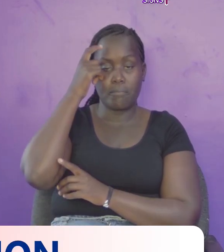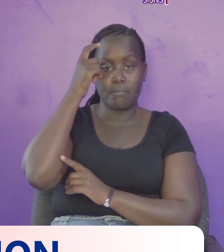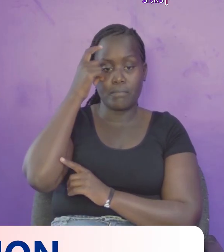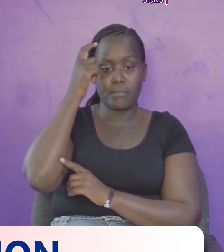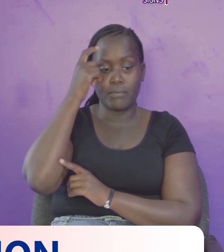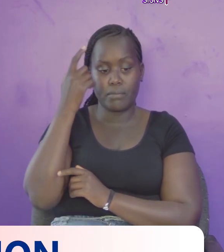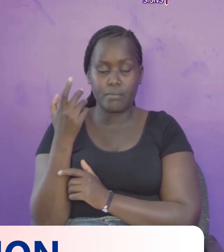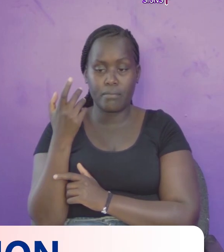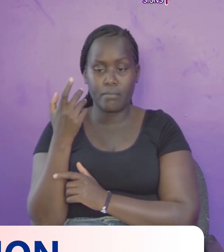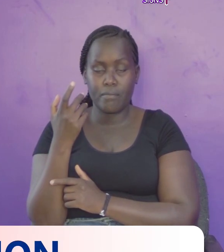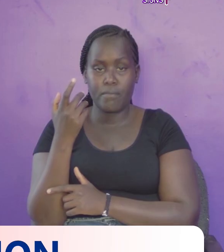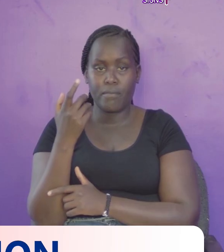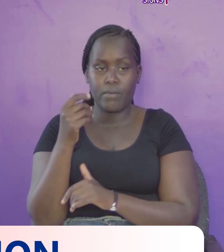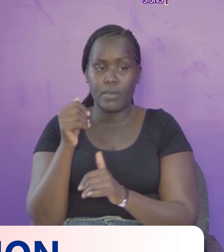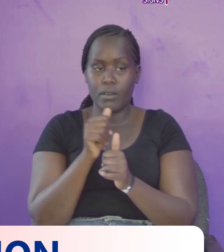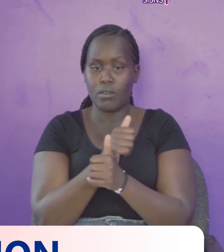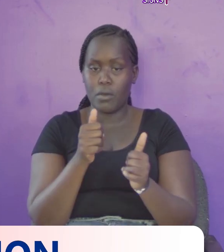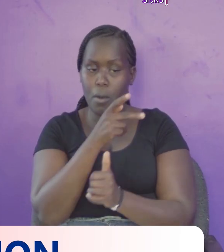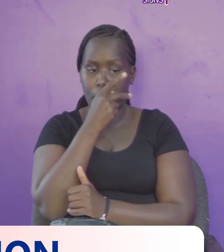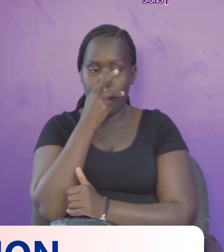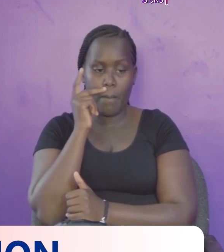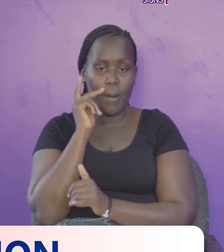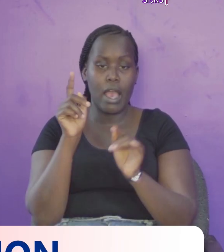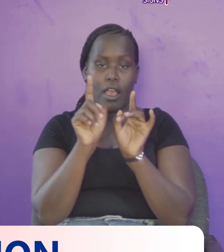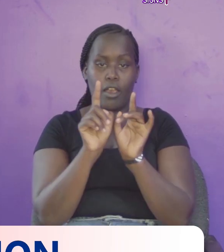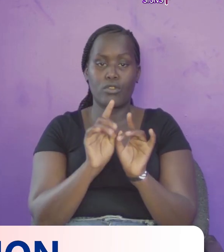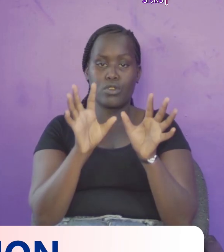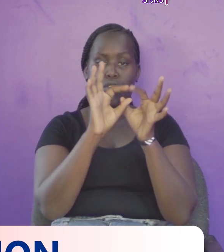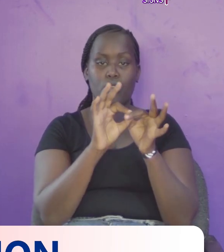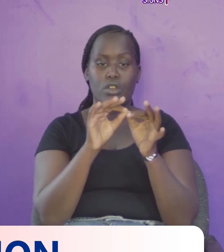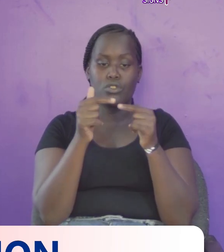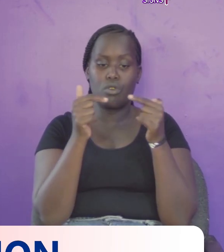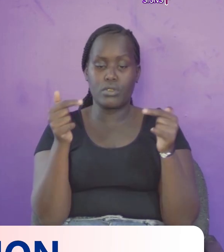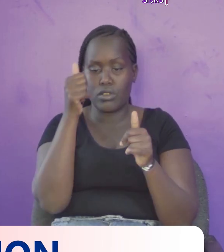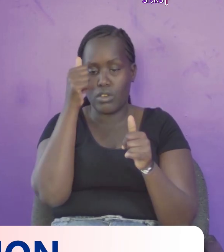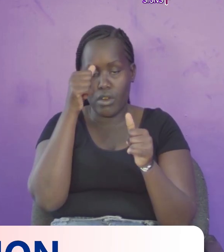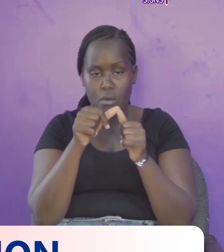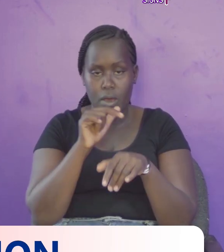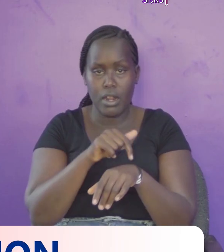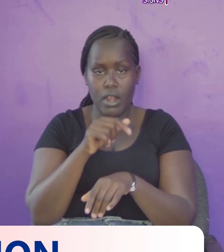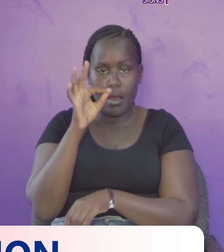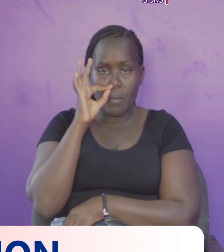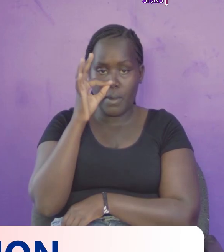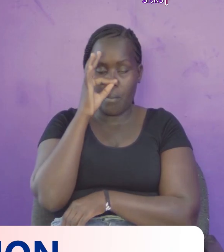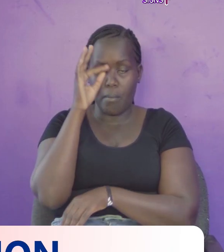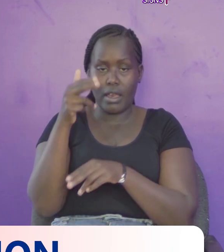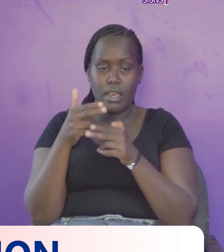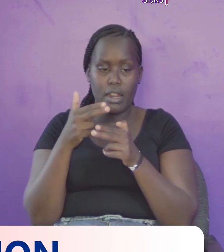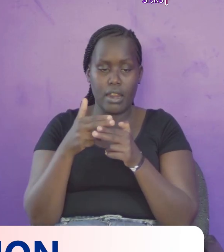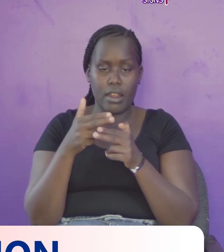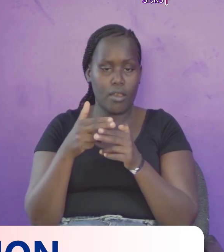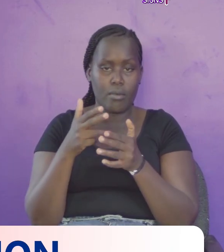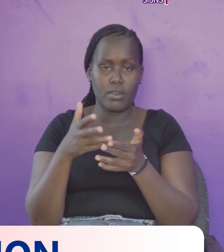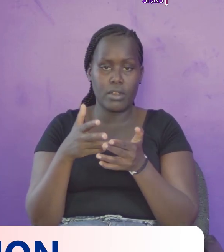You know, it didn't go well with Kalonzo and the United Opposition. Yeah. You remember when Kibaki called Kina